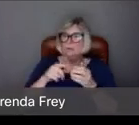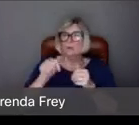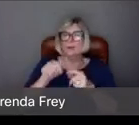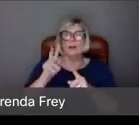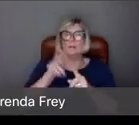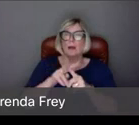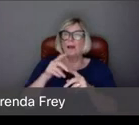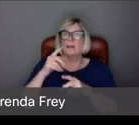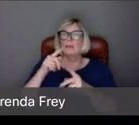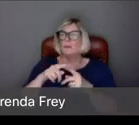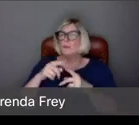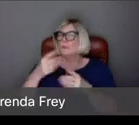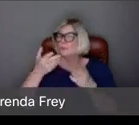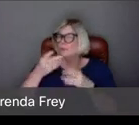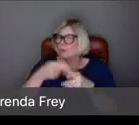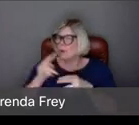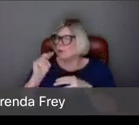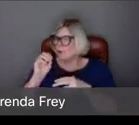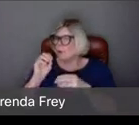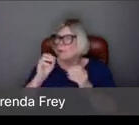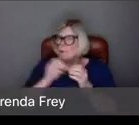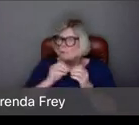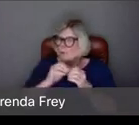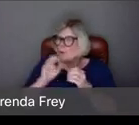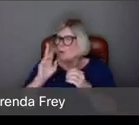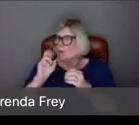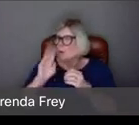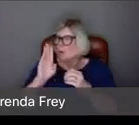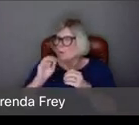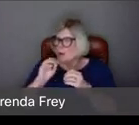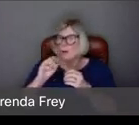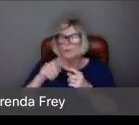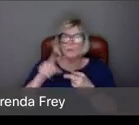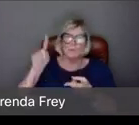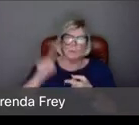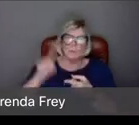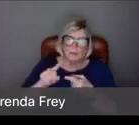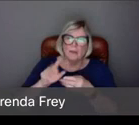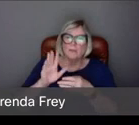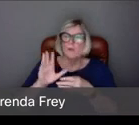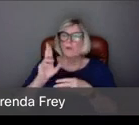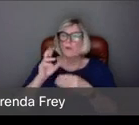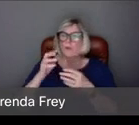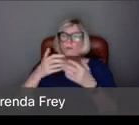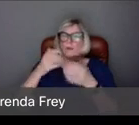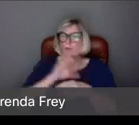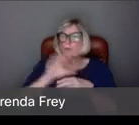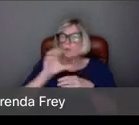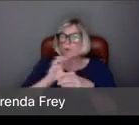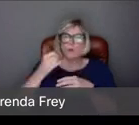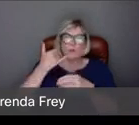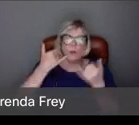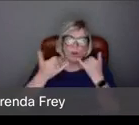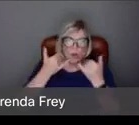More Robo, but you have to pay. It's supposed to minimize robocalls. I know they're a nuisance. We get many calls regarding this. People do